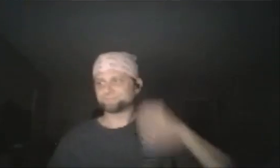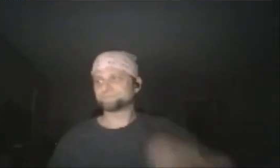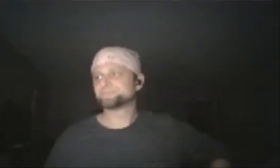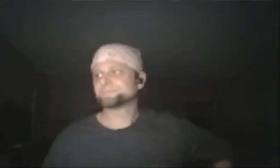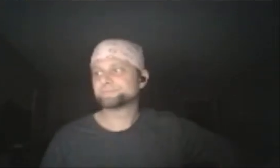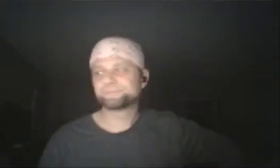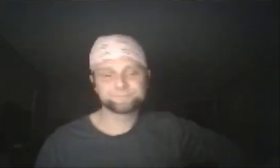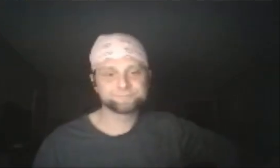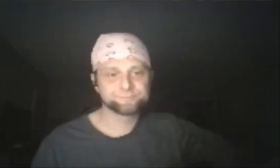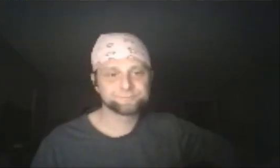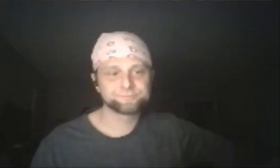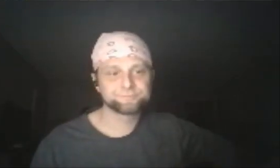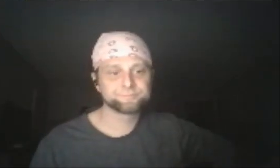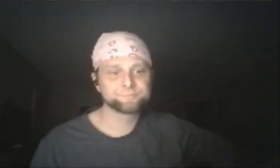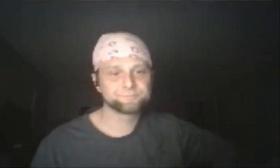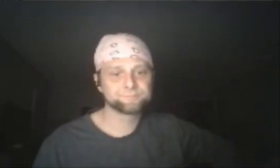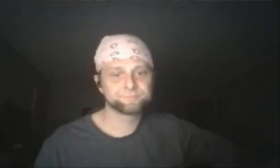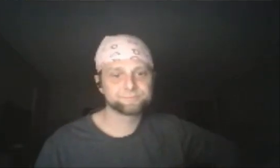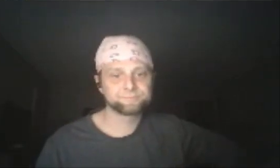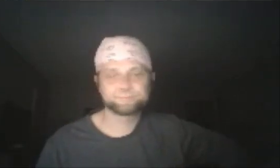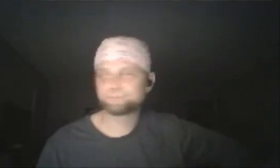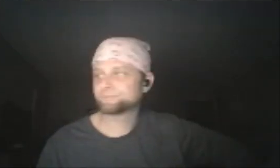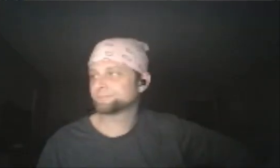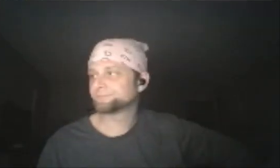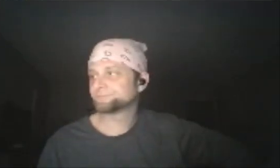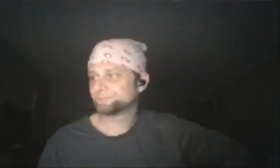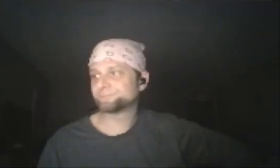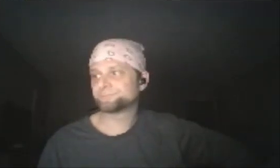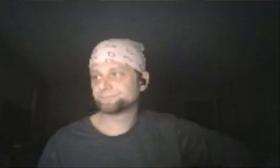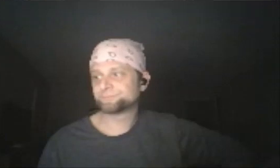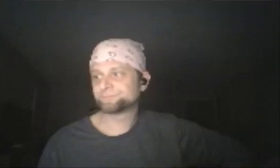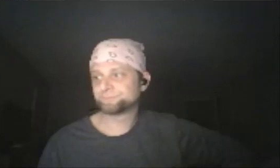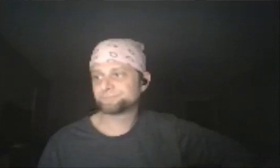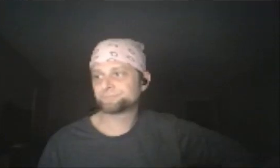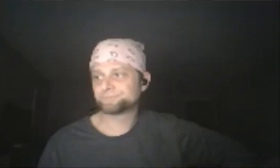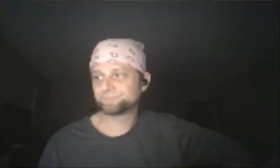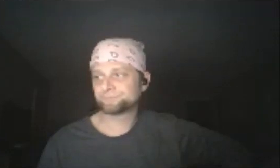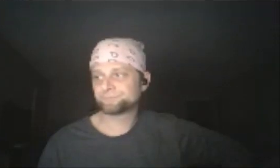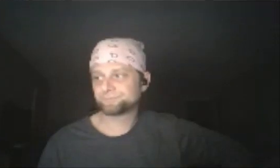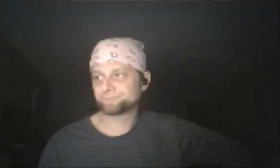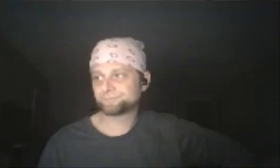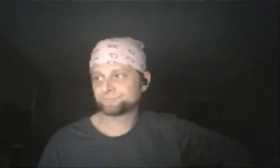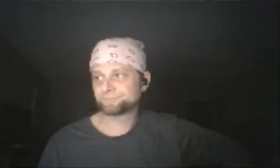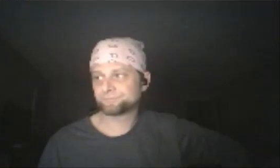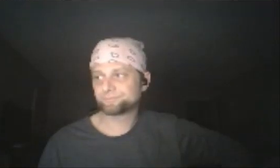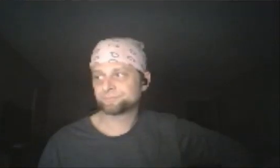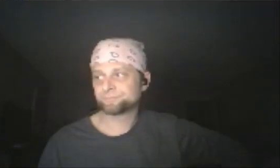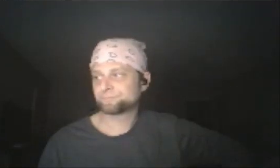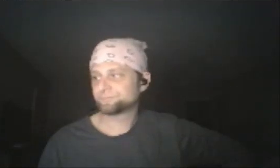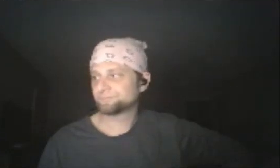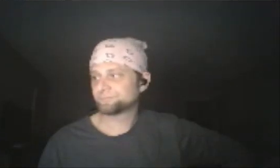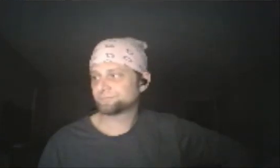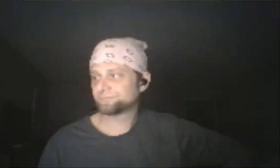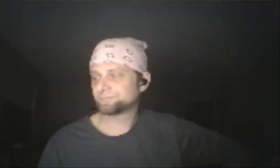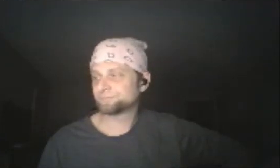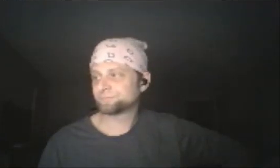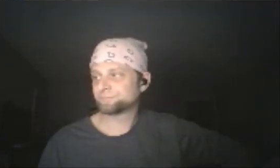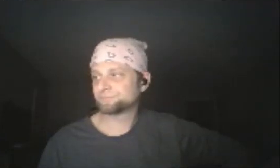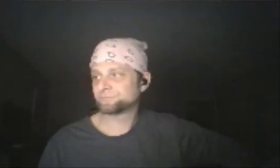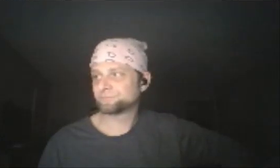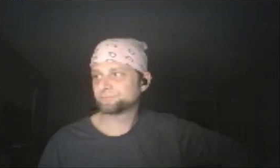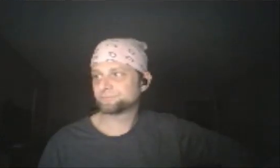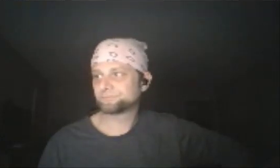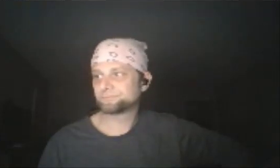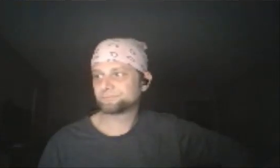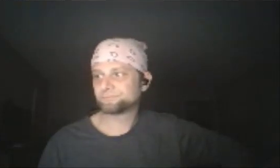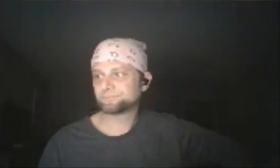this development, noting that it was a key to securing a sustainable peace in northern Ethiopia, and he urged access for international human rights monitors. The Secretary also